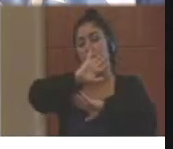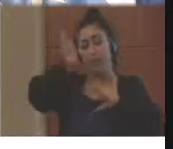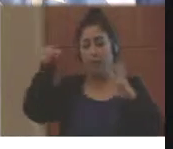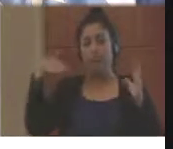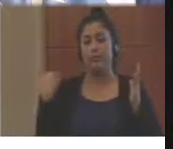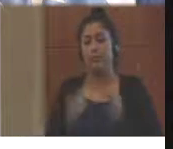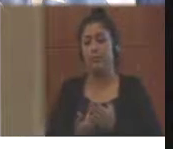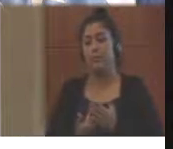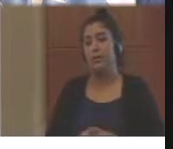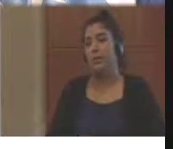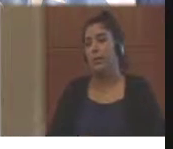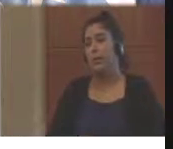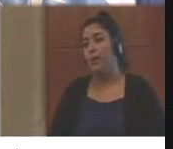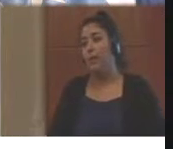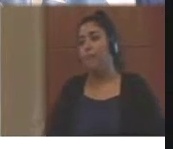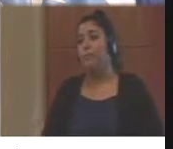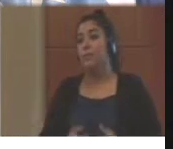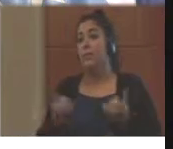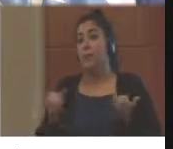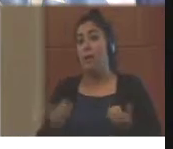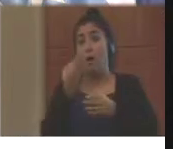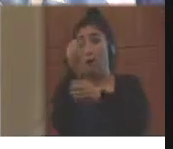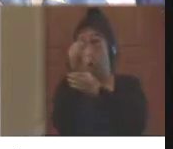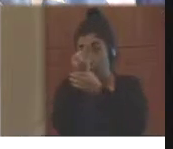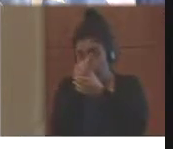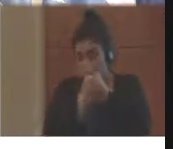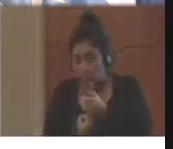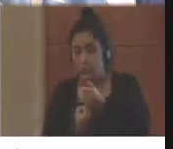civil society and governments, etc., for